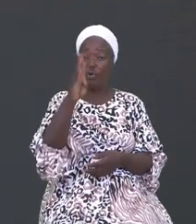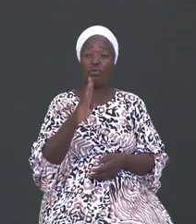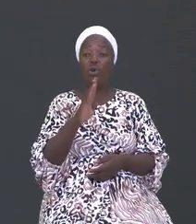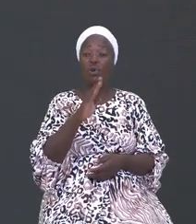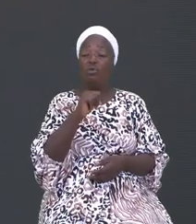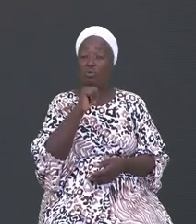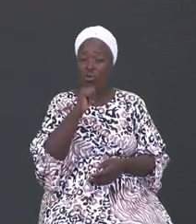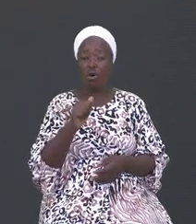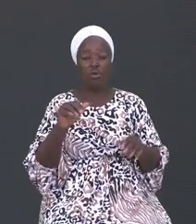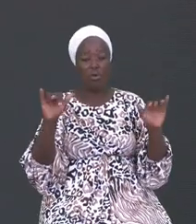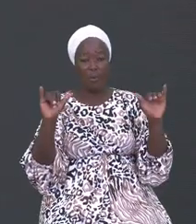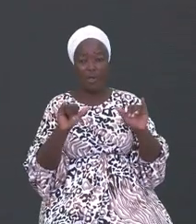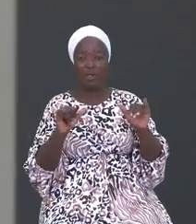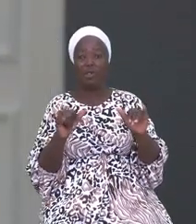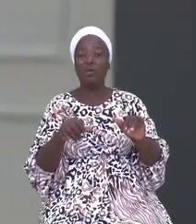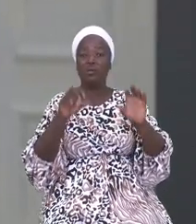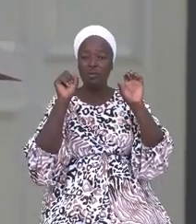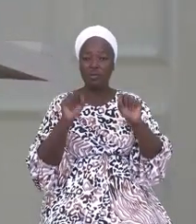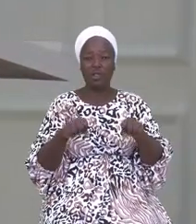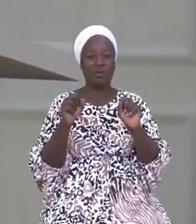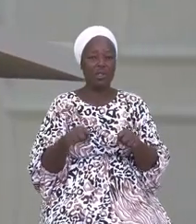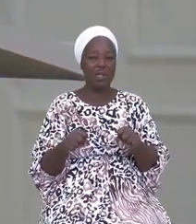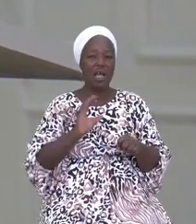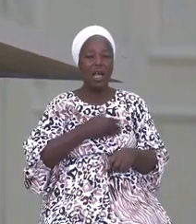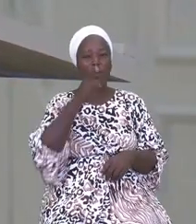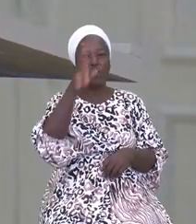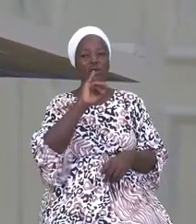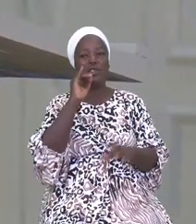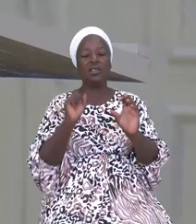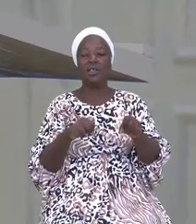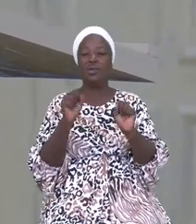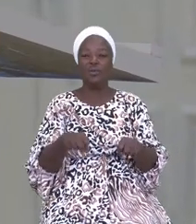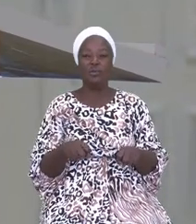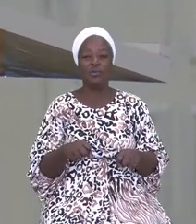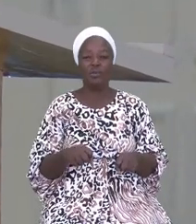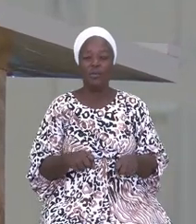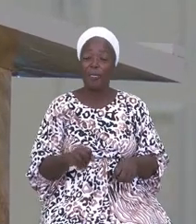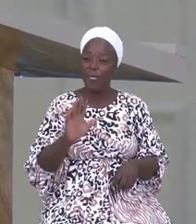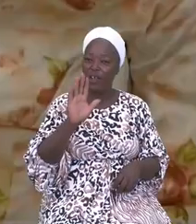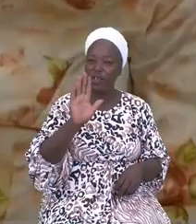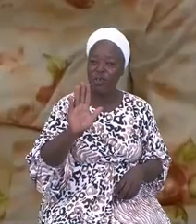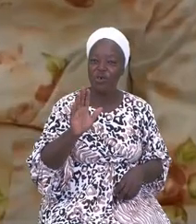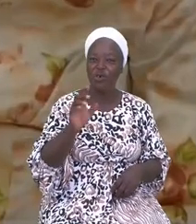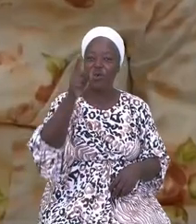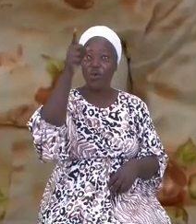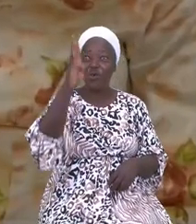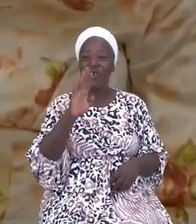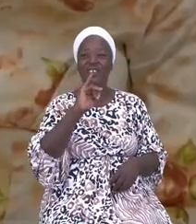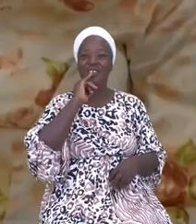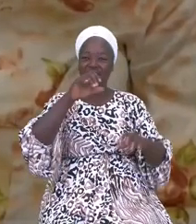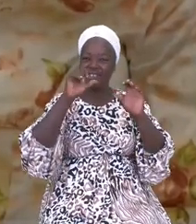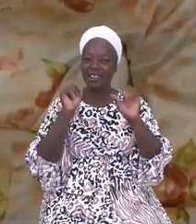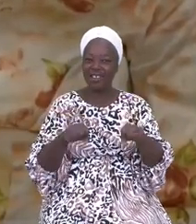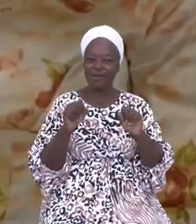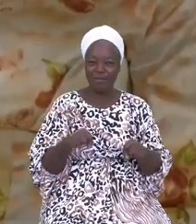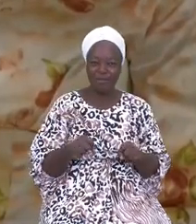immeasurable possibilities. Our God is able. Your God is able. Amen. Except